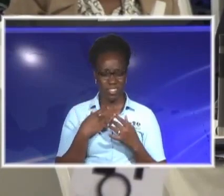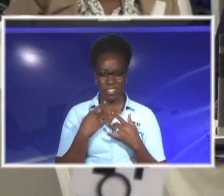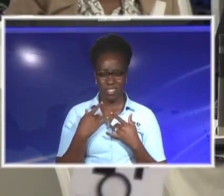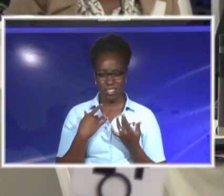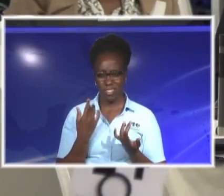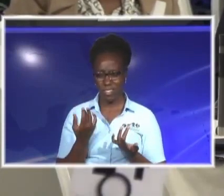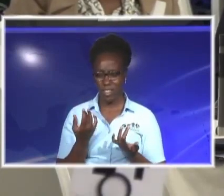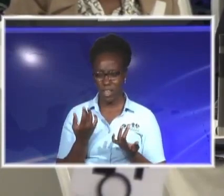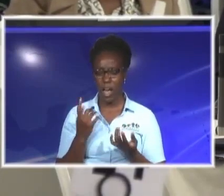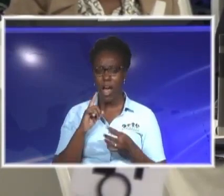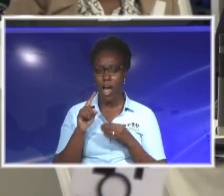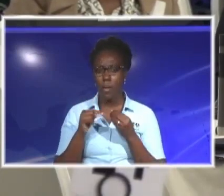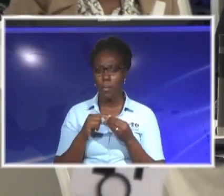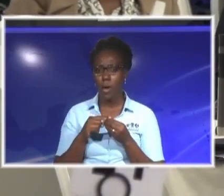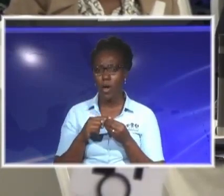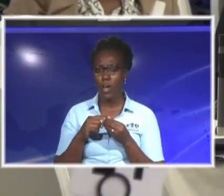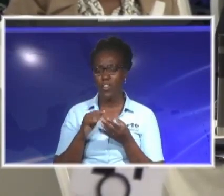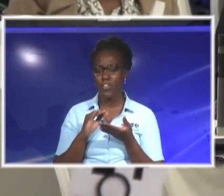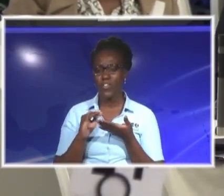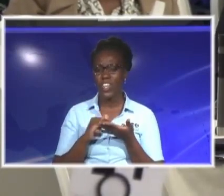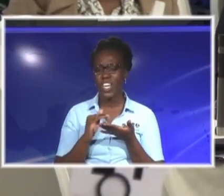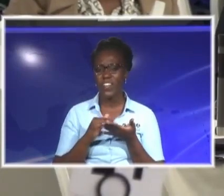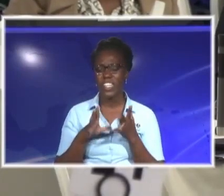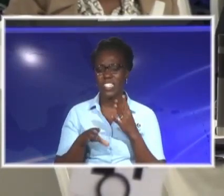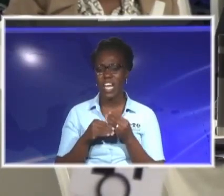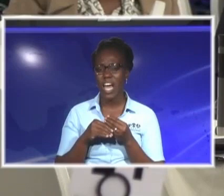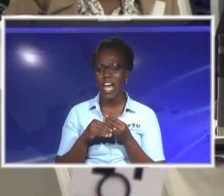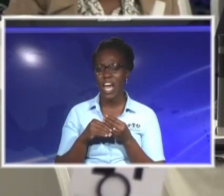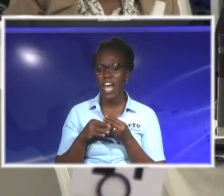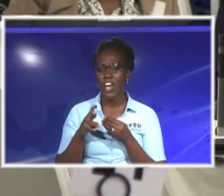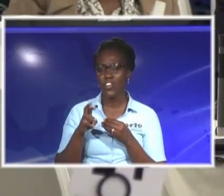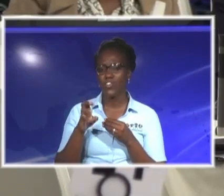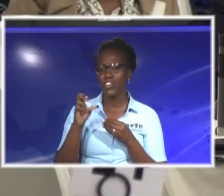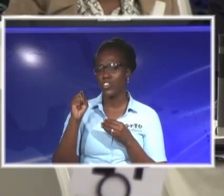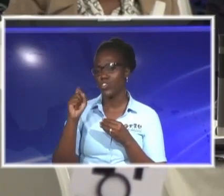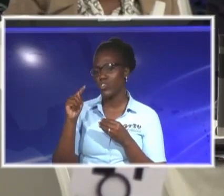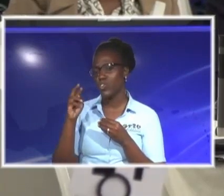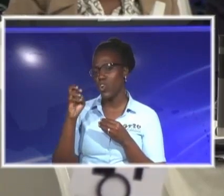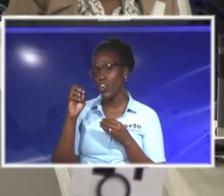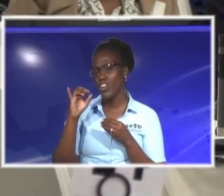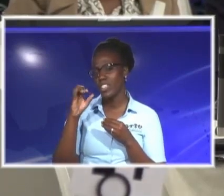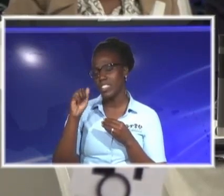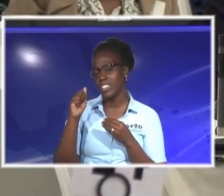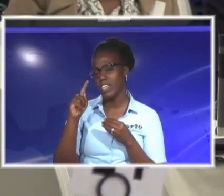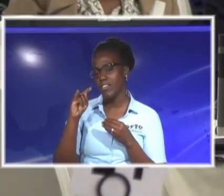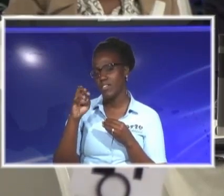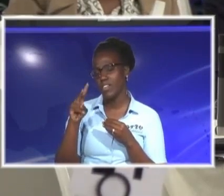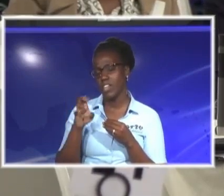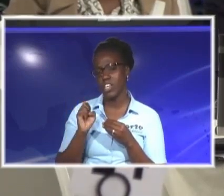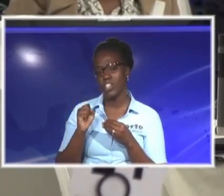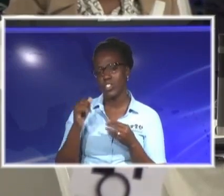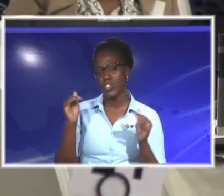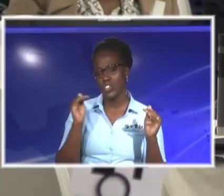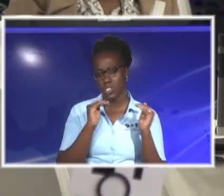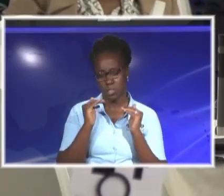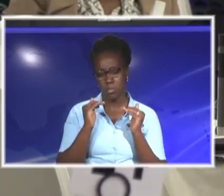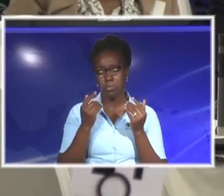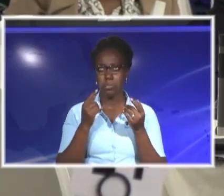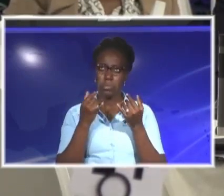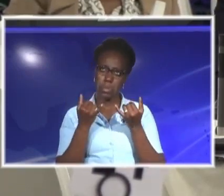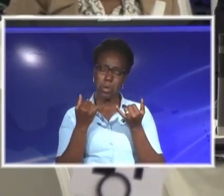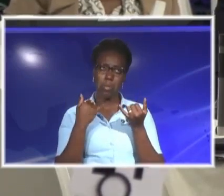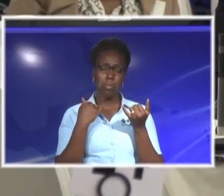About forgiveness and restorative justice. Yes. Now, as I understand it, and let me